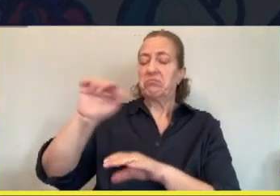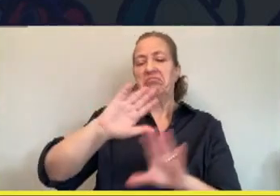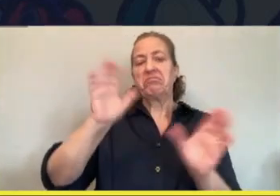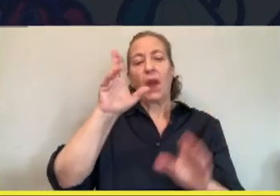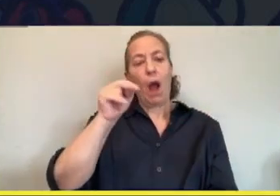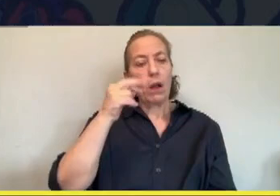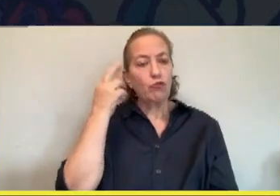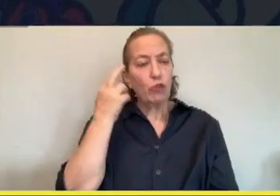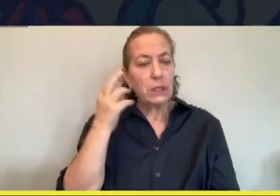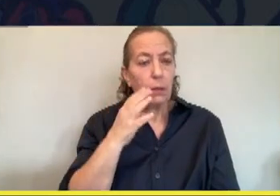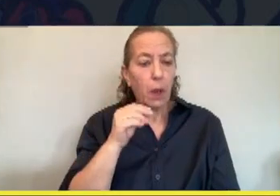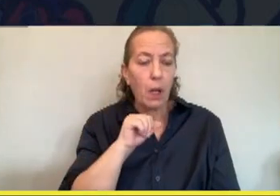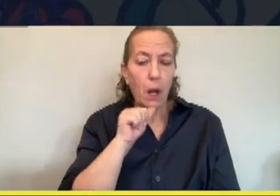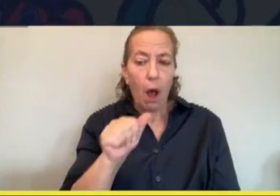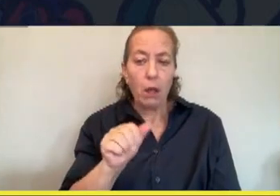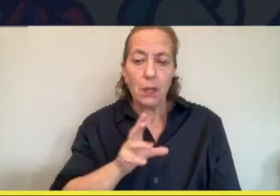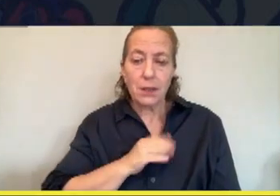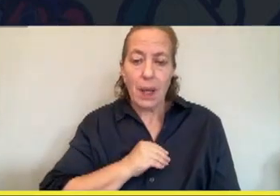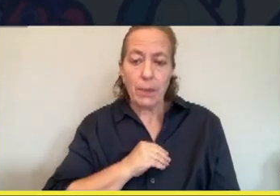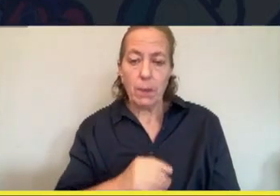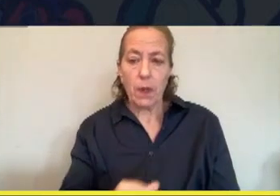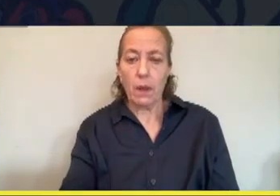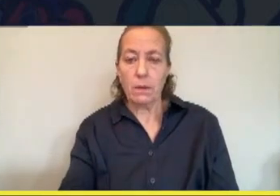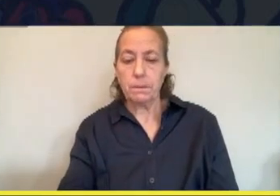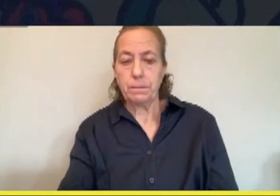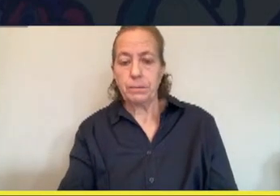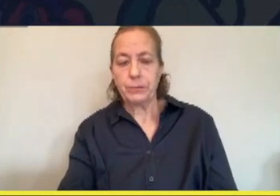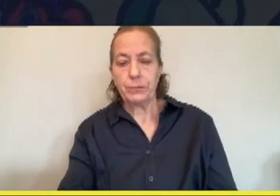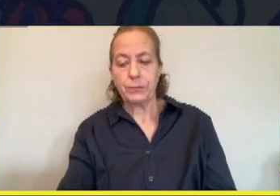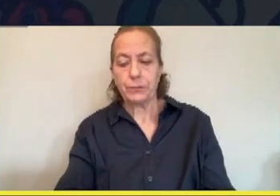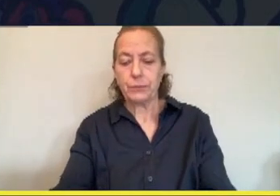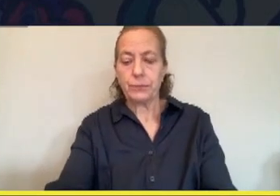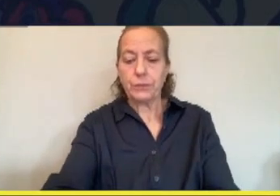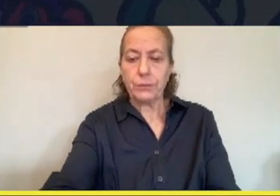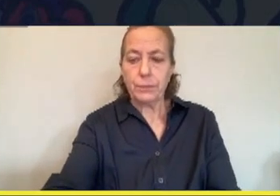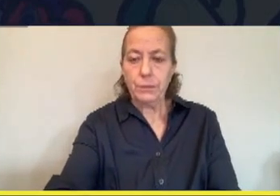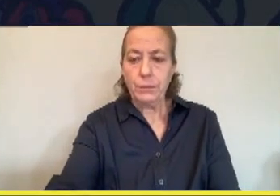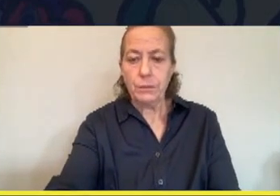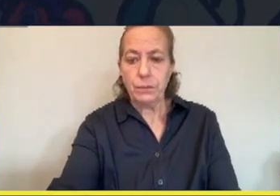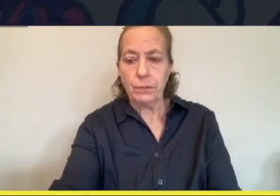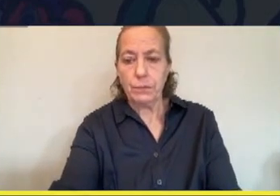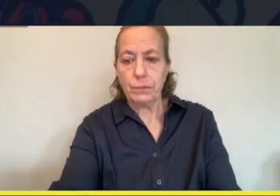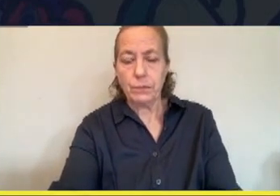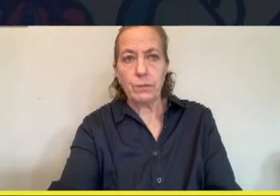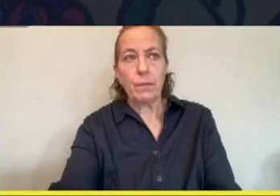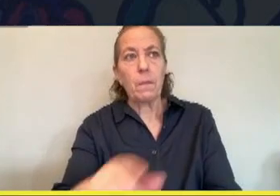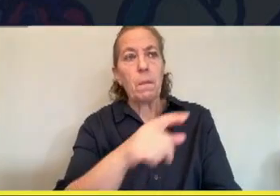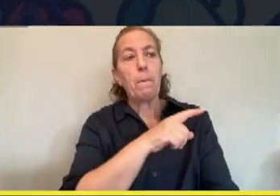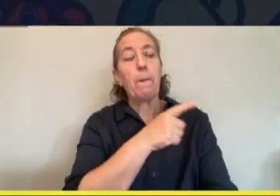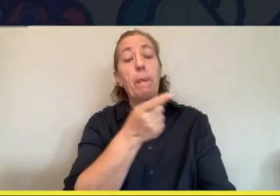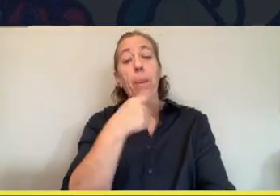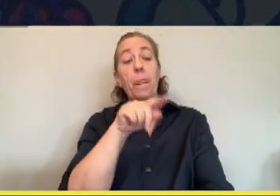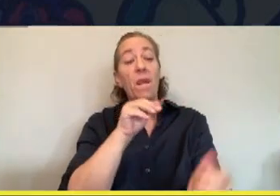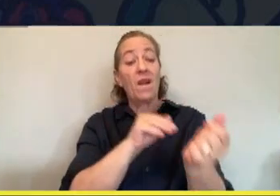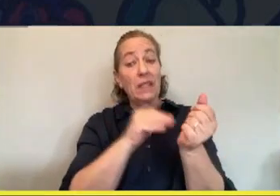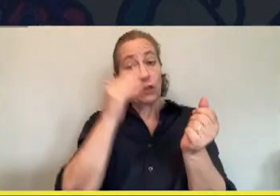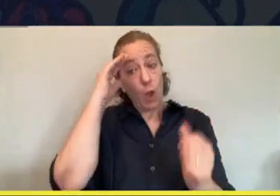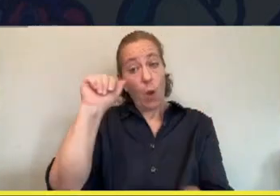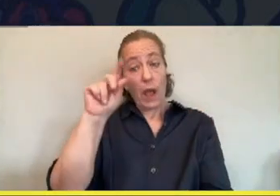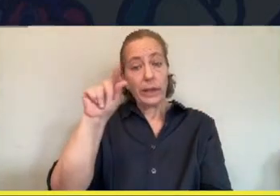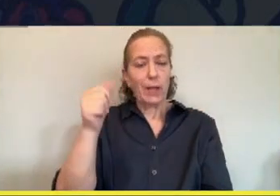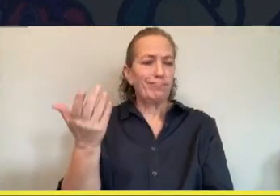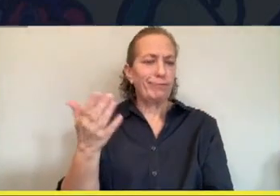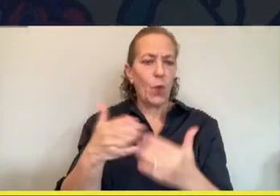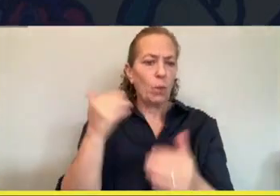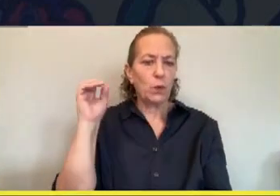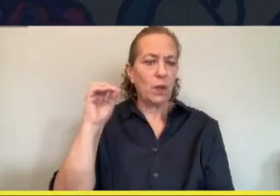unacceptable. Next slide. Physicians reported almost no knowledge of the ADA and in some cases expressed negative attitudes towards